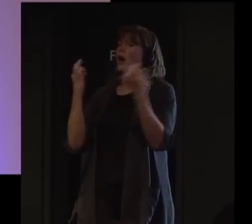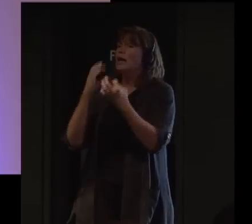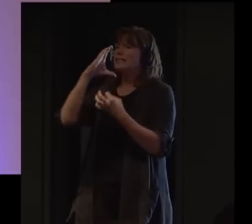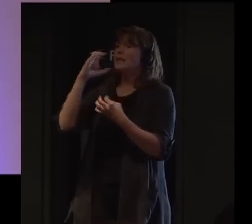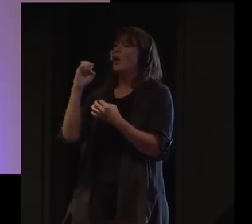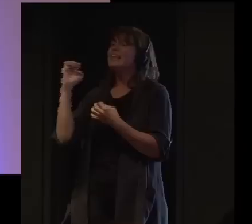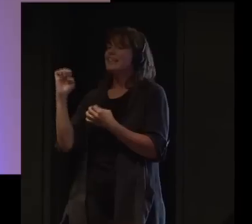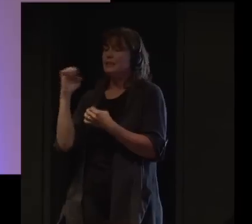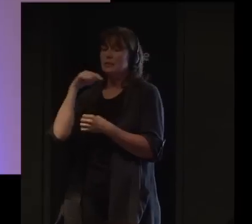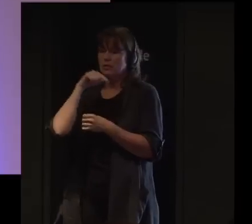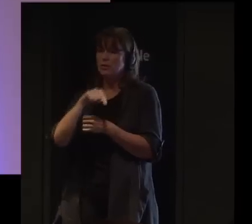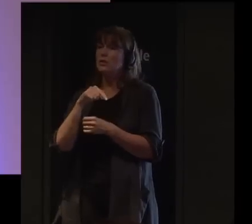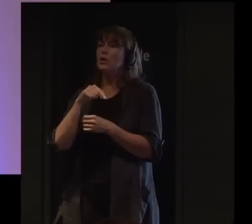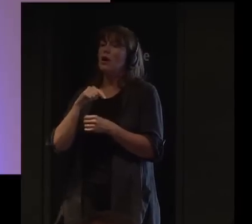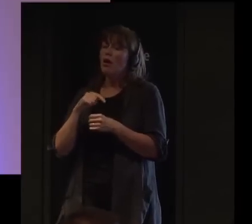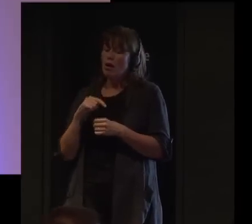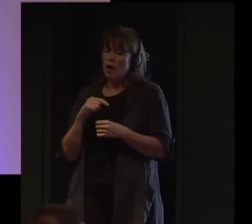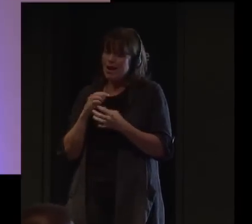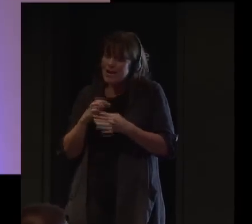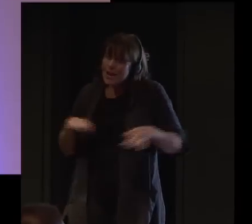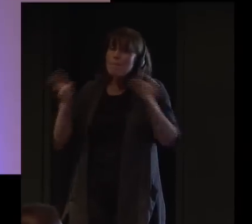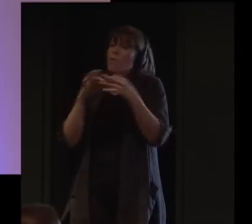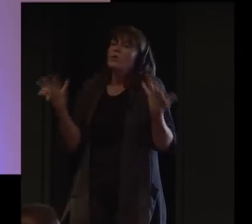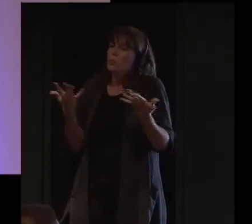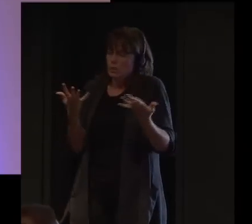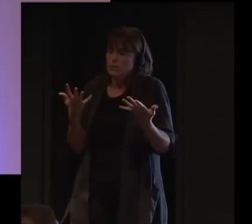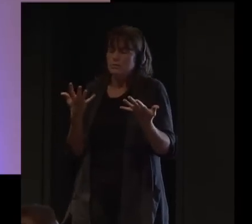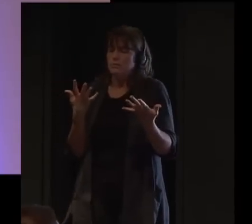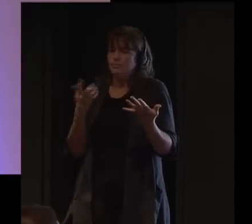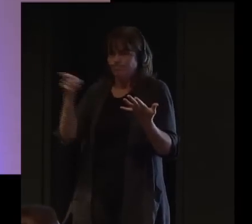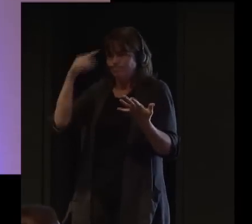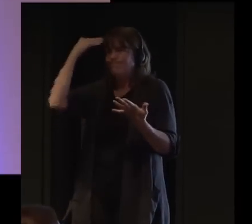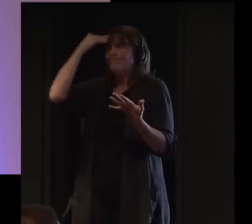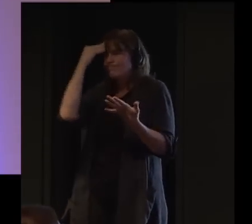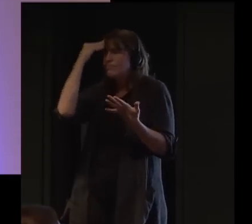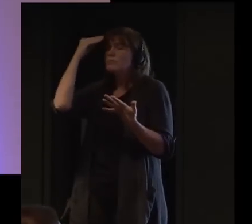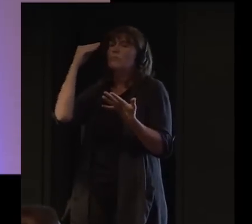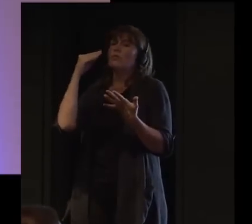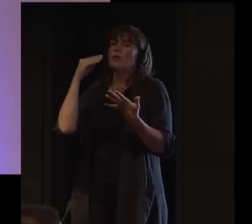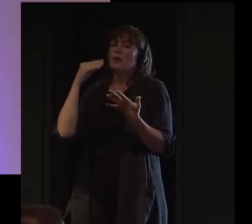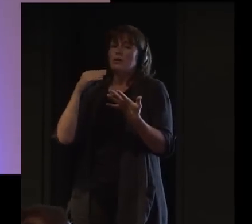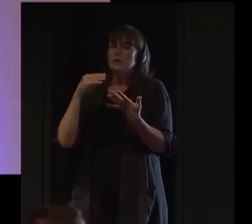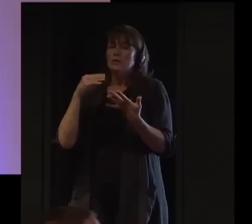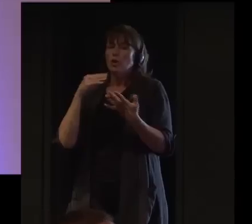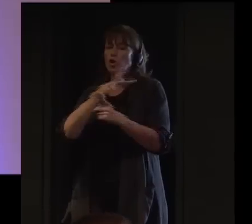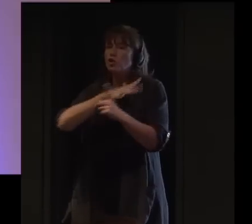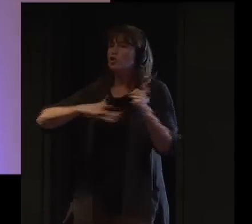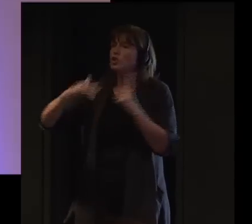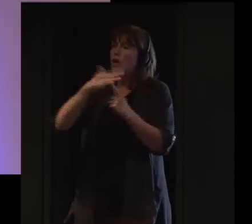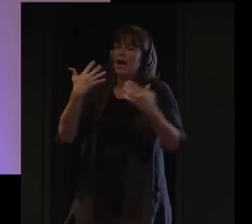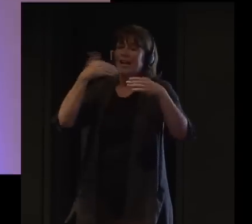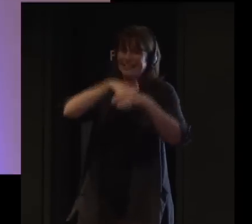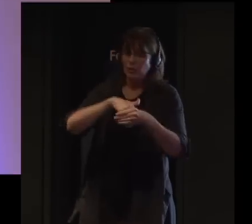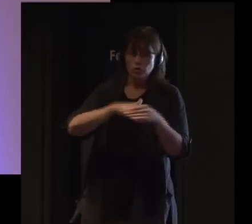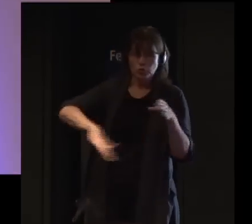course, but the important thing to know is that obviously dealing with the social inclusion of people